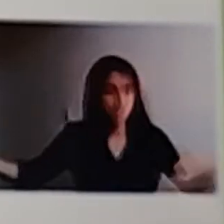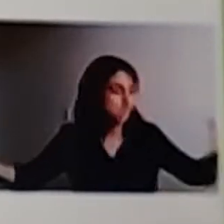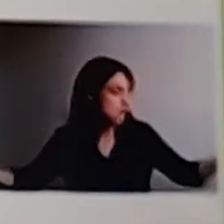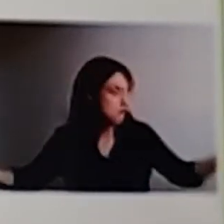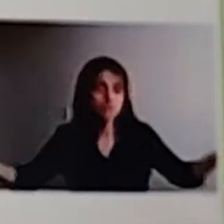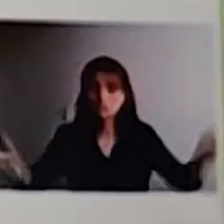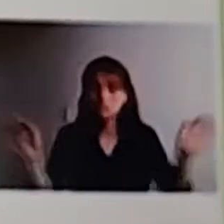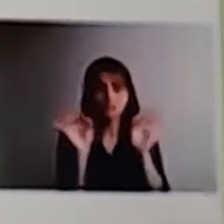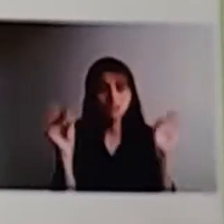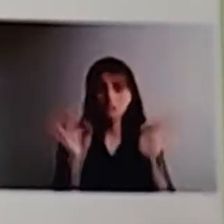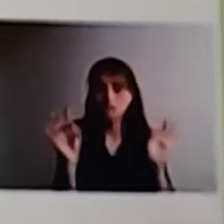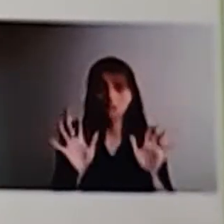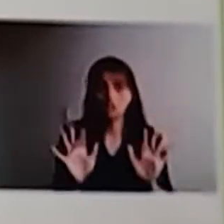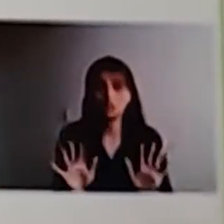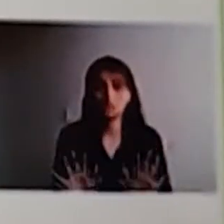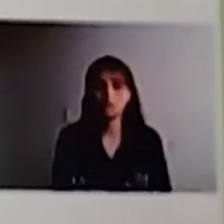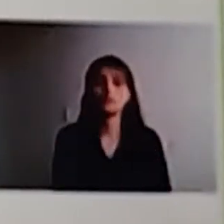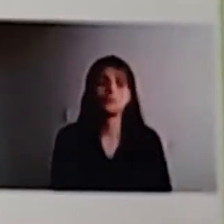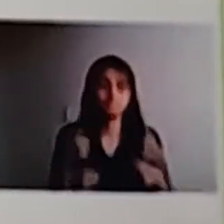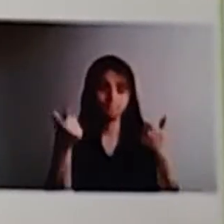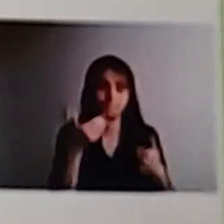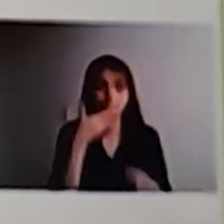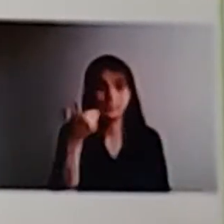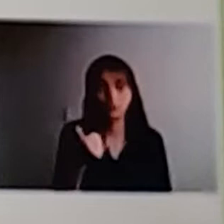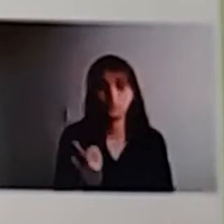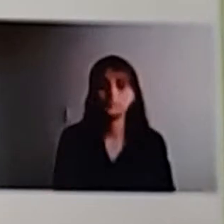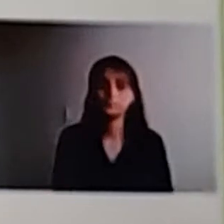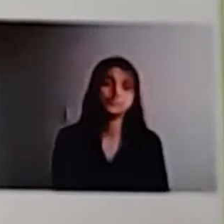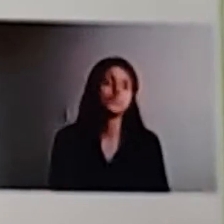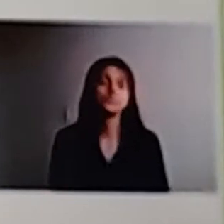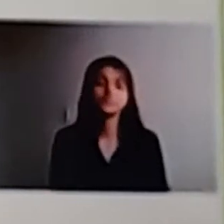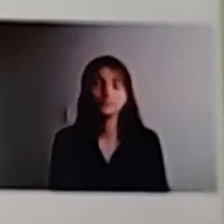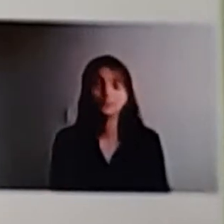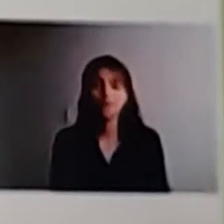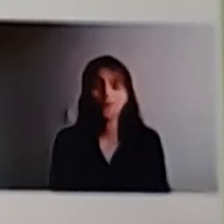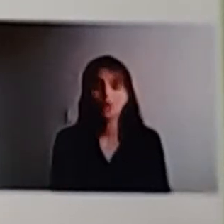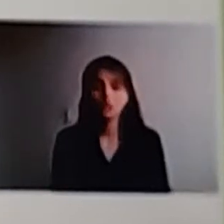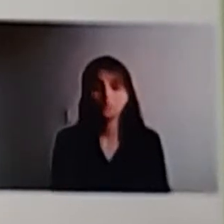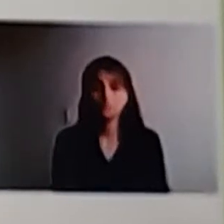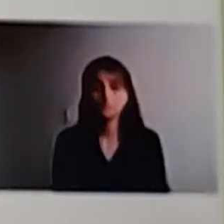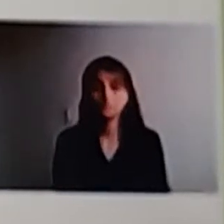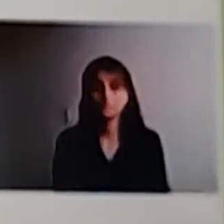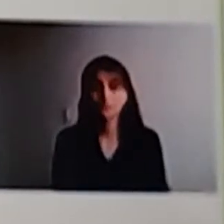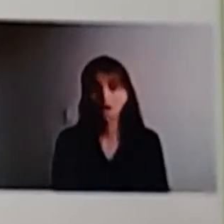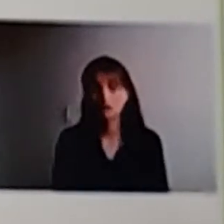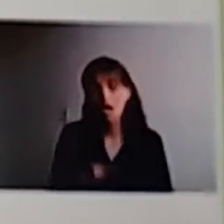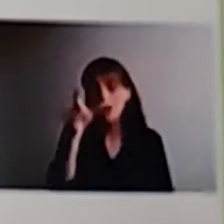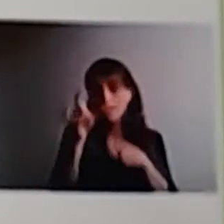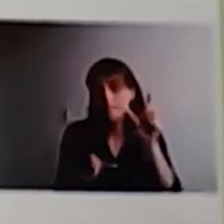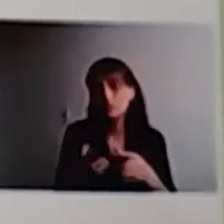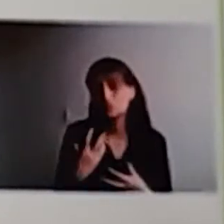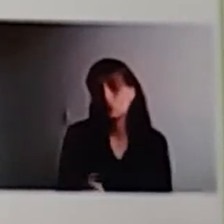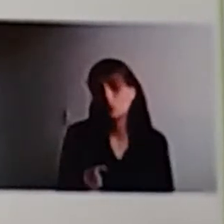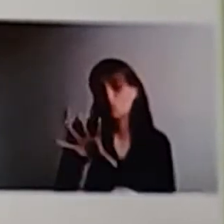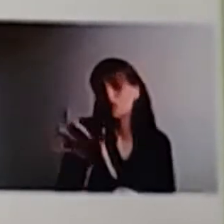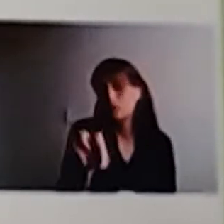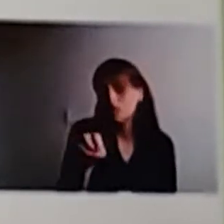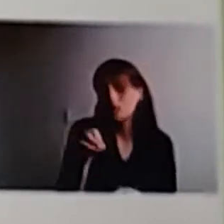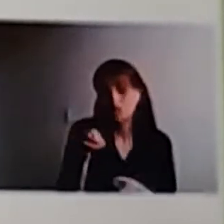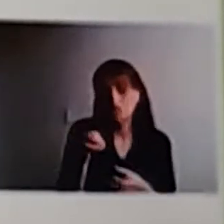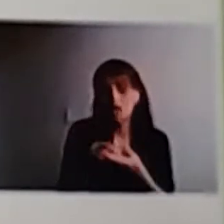write the numbers. So this should be an open area down where he goes straight under it and he press and use